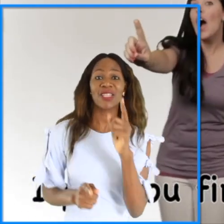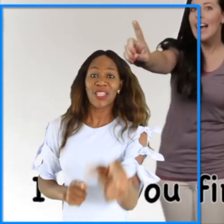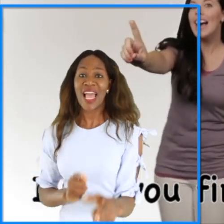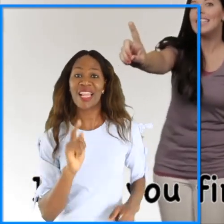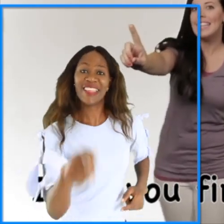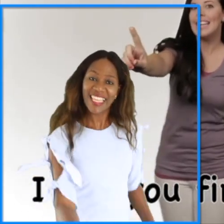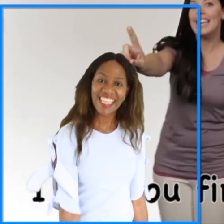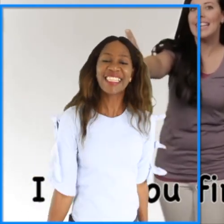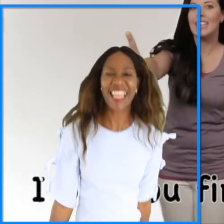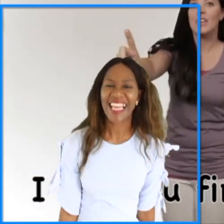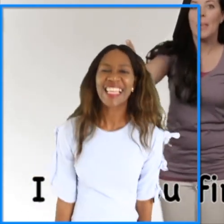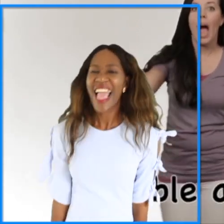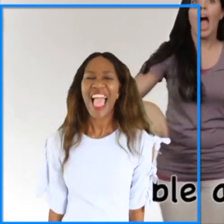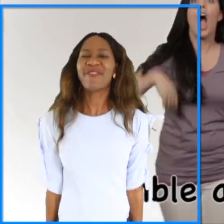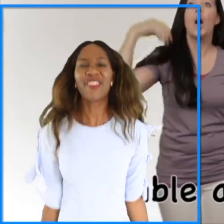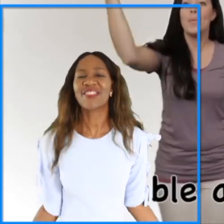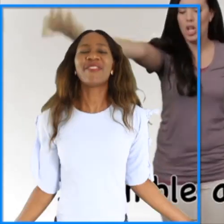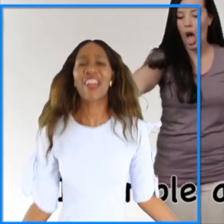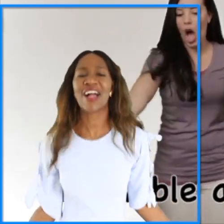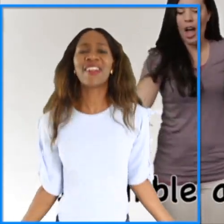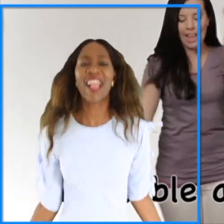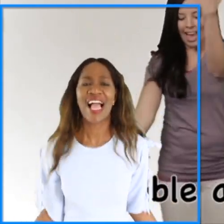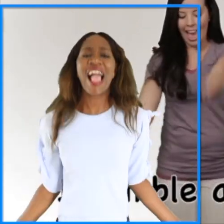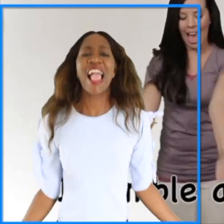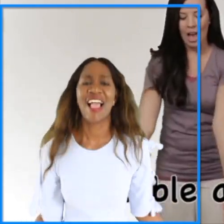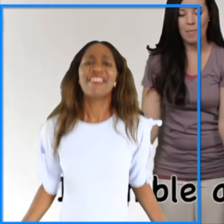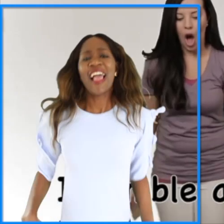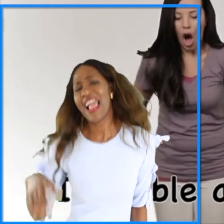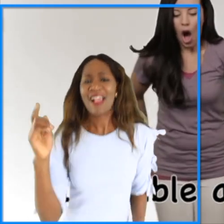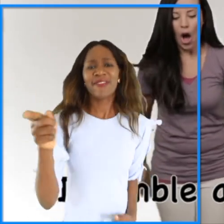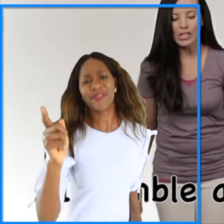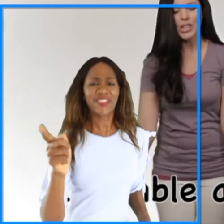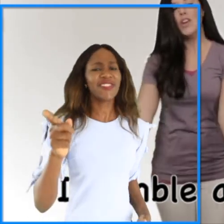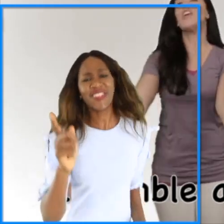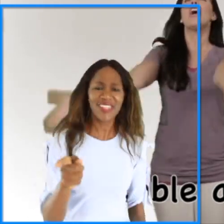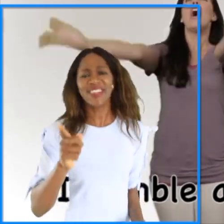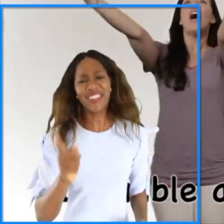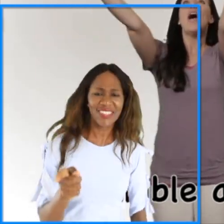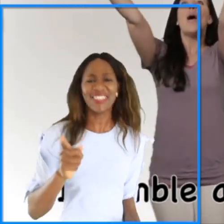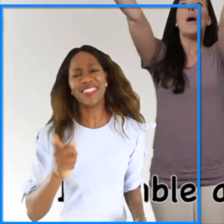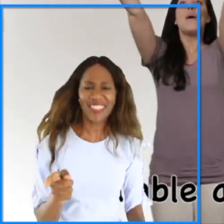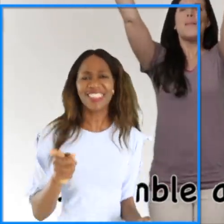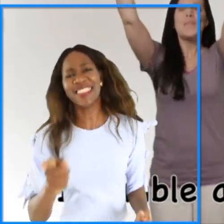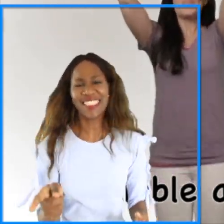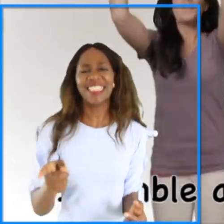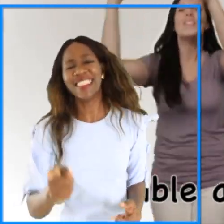that's all I need. I humble all I am, all to